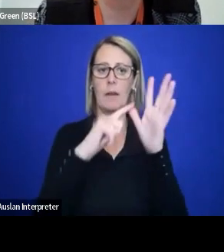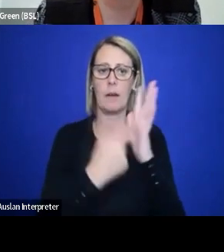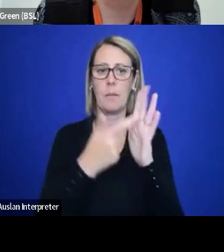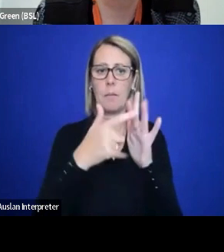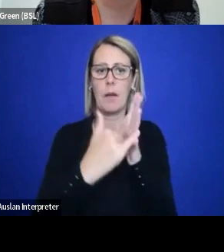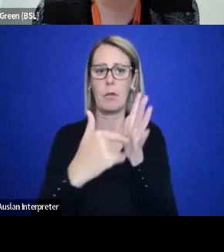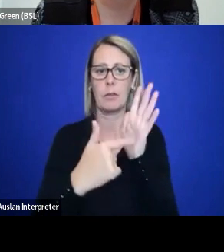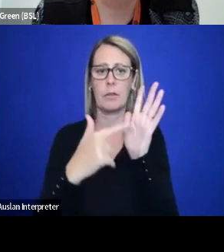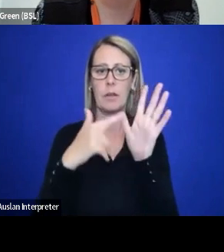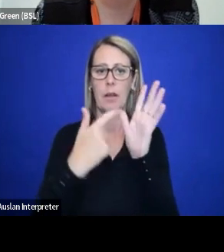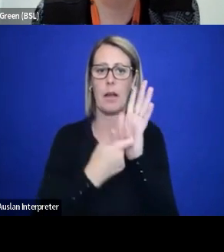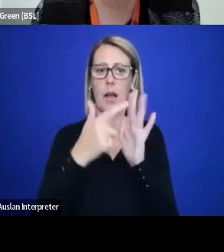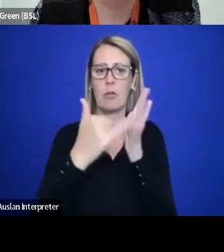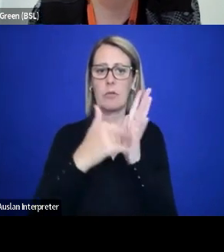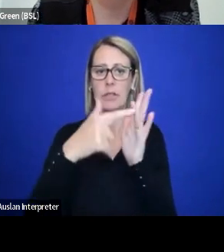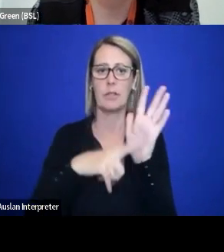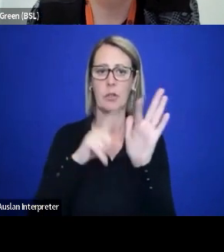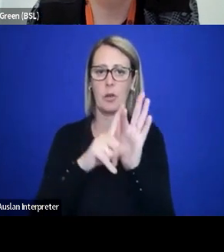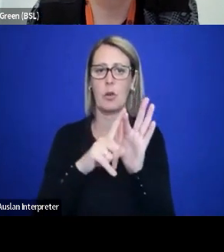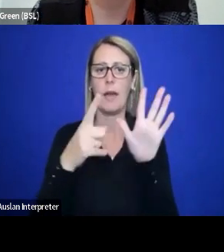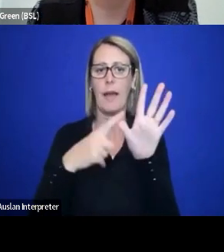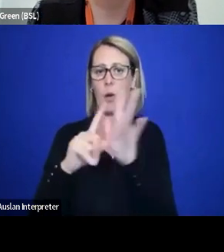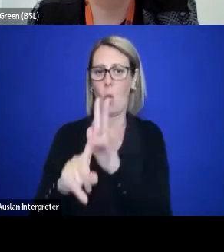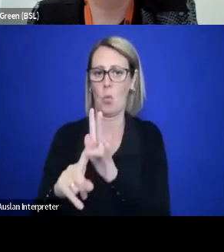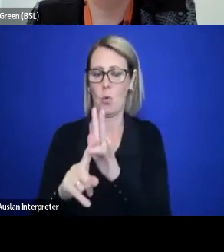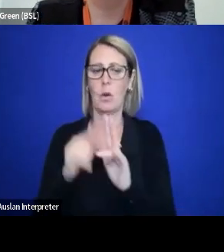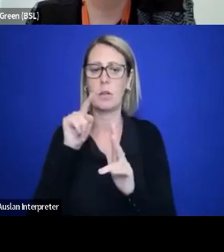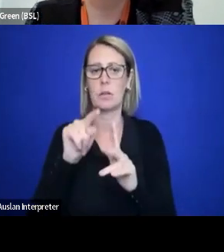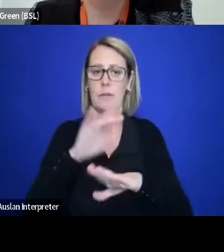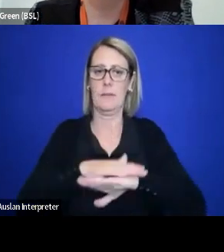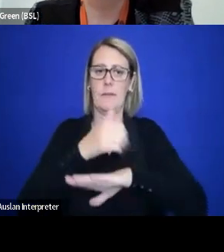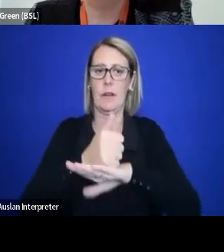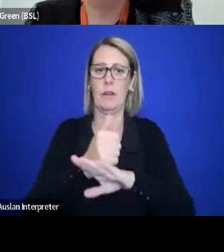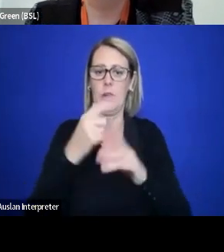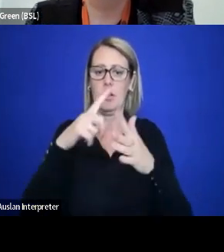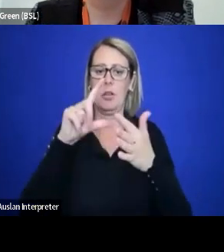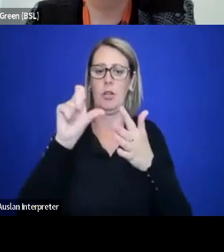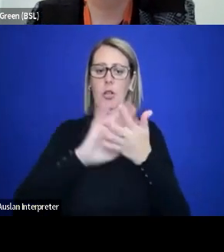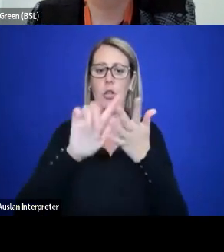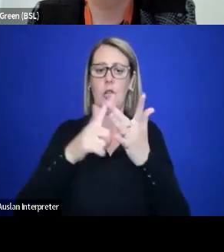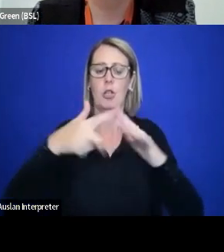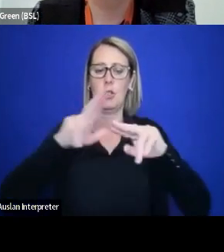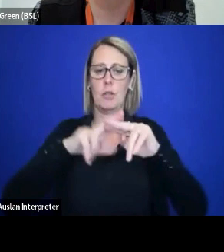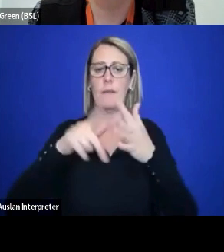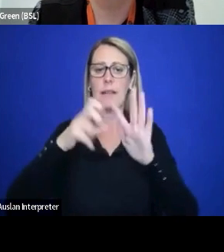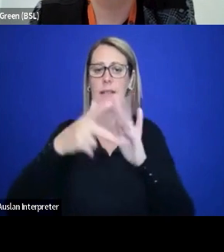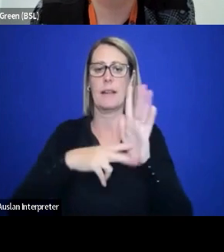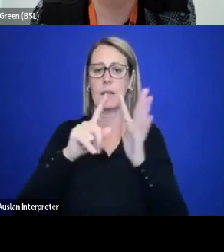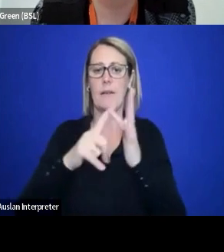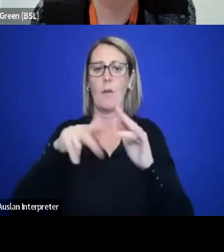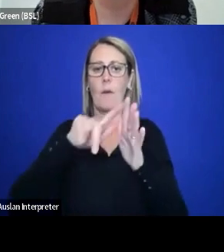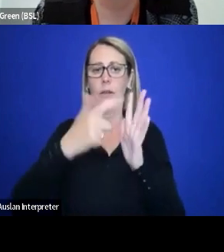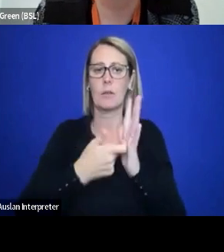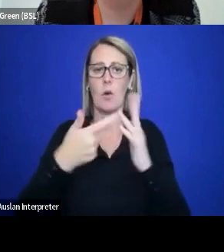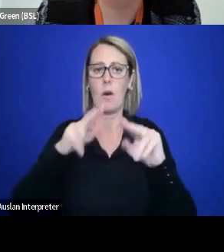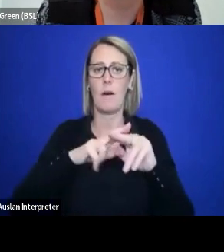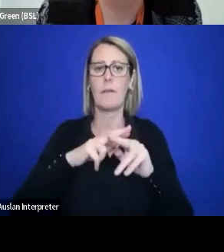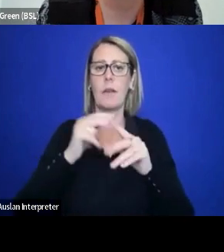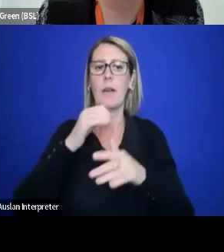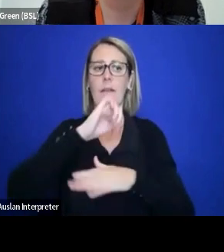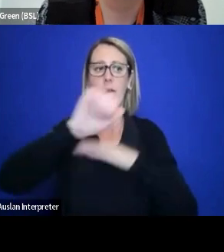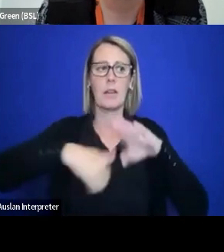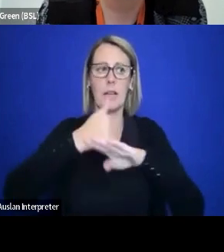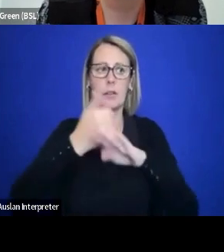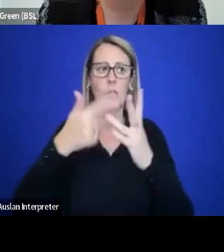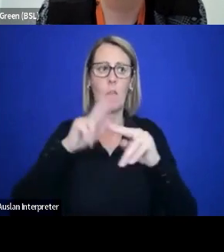Aristotle, AO, who is the founding Chief Executive Officer of the Victorian Foundation for Survivors of